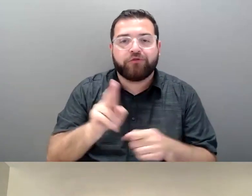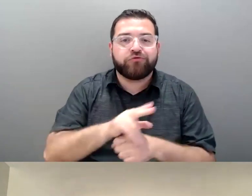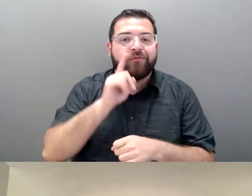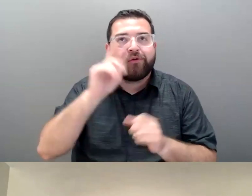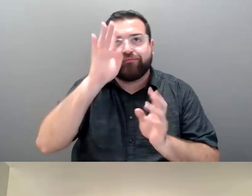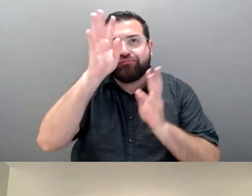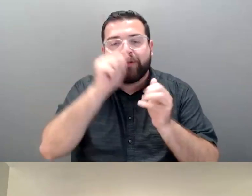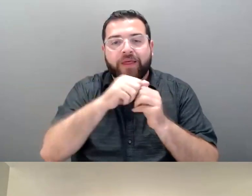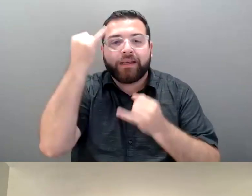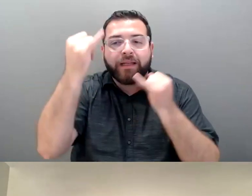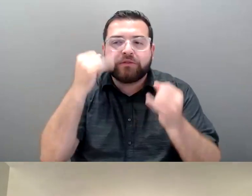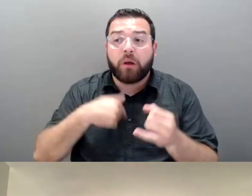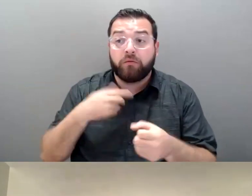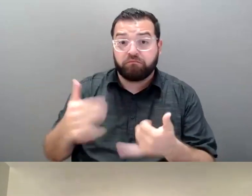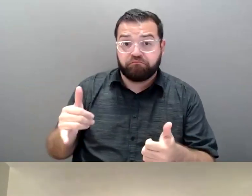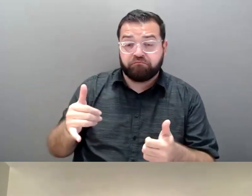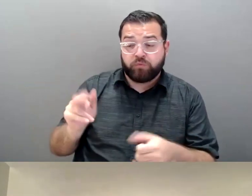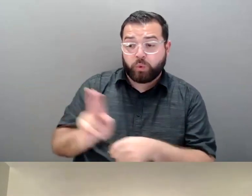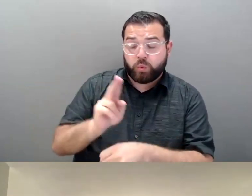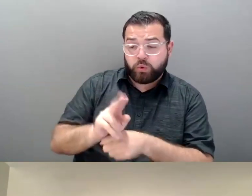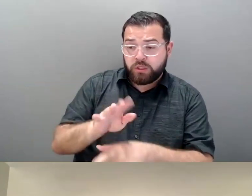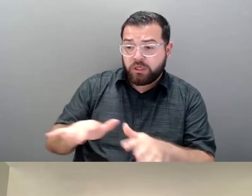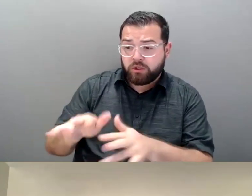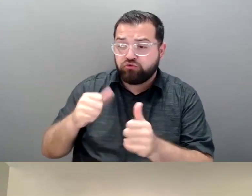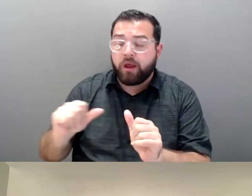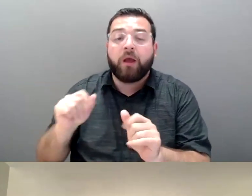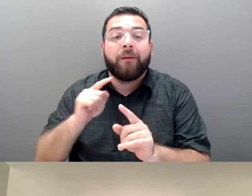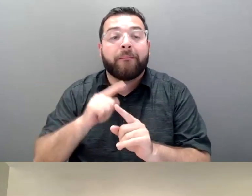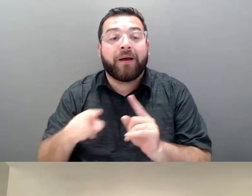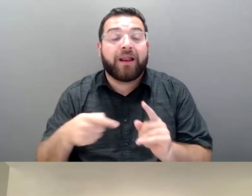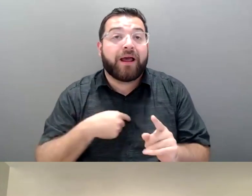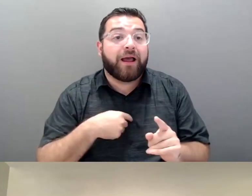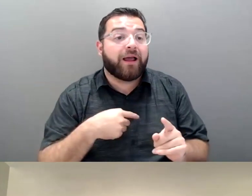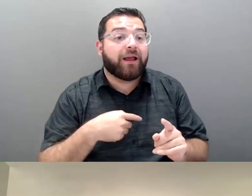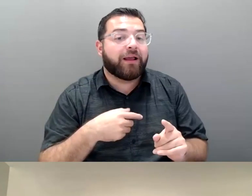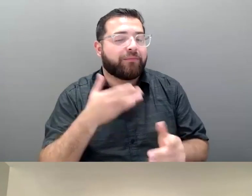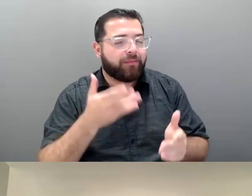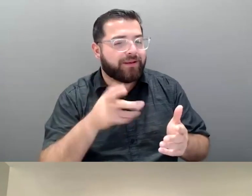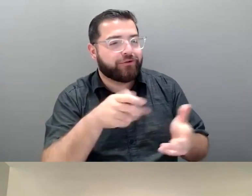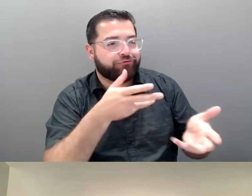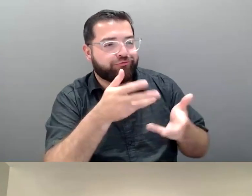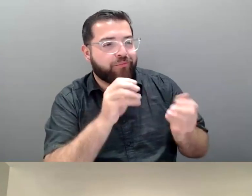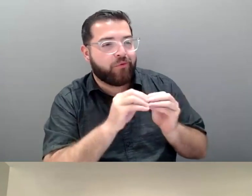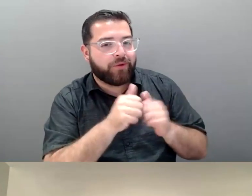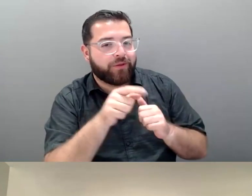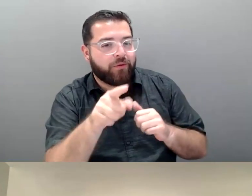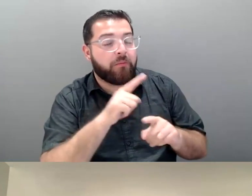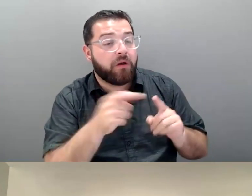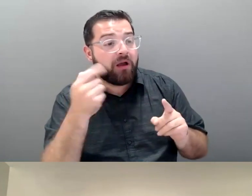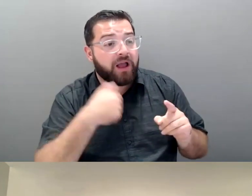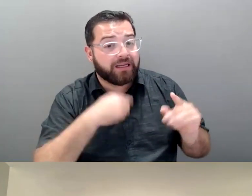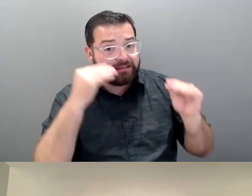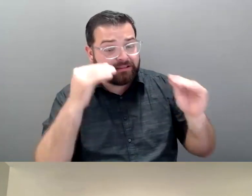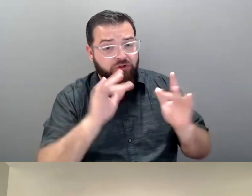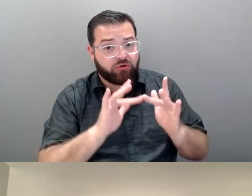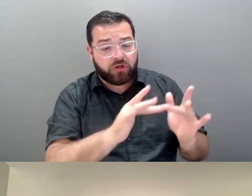I've played around with it. But where I know I need to use it, and I might talk to you a little bit, is I teach online and I want